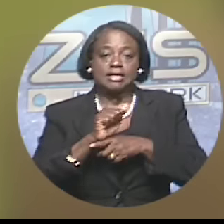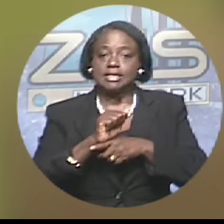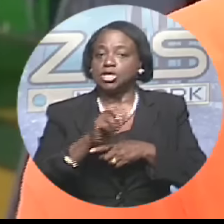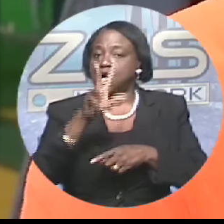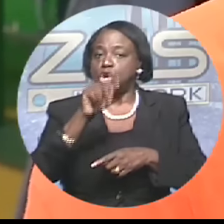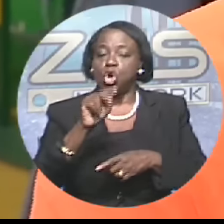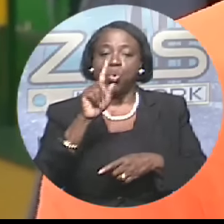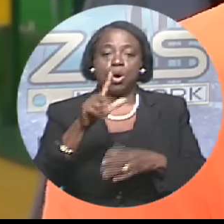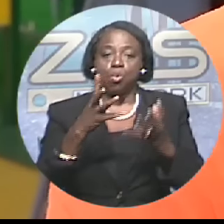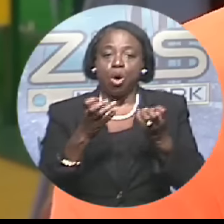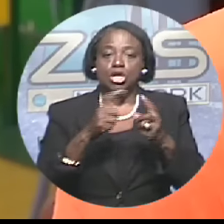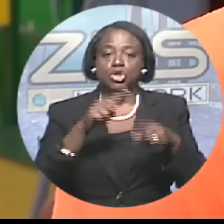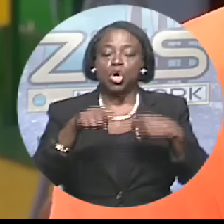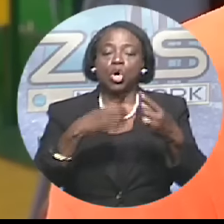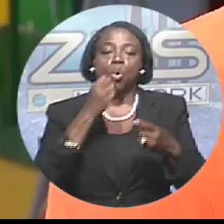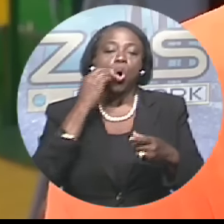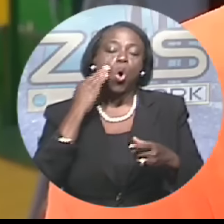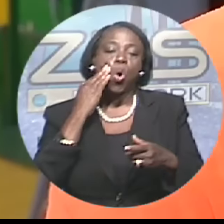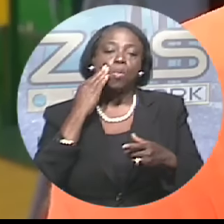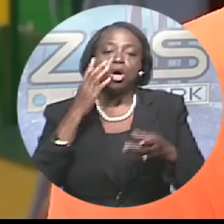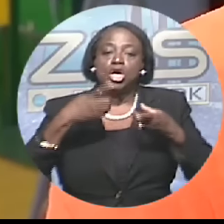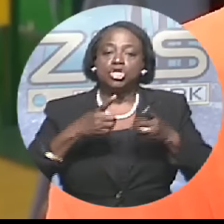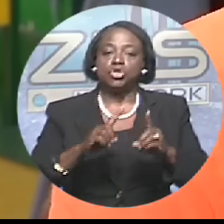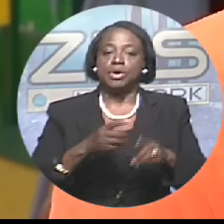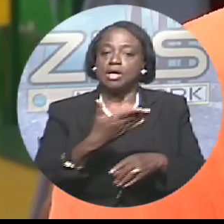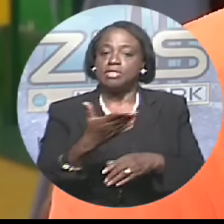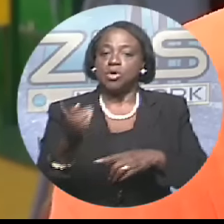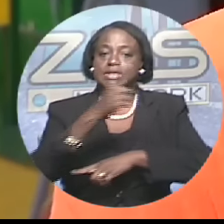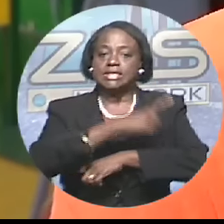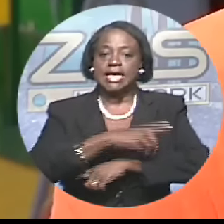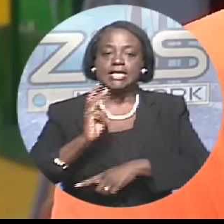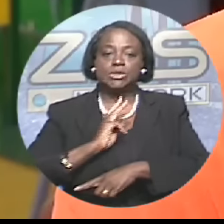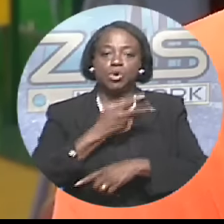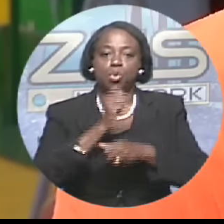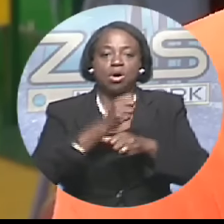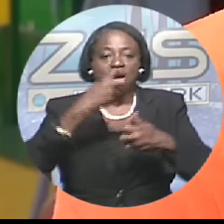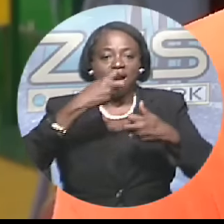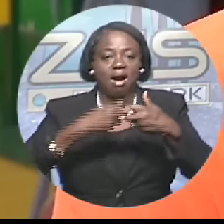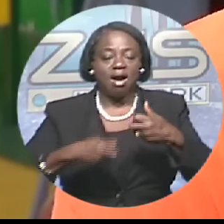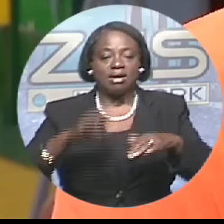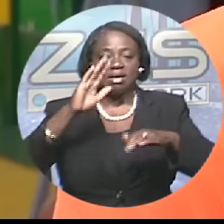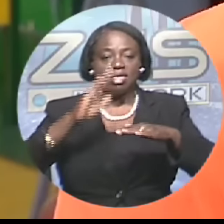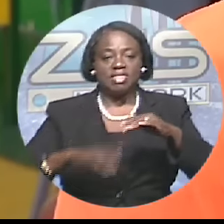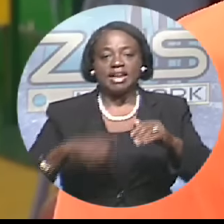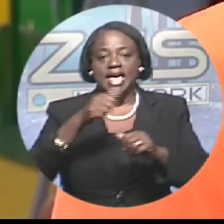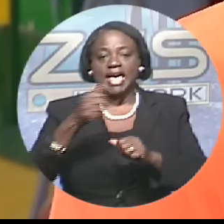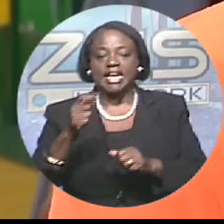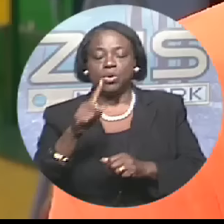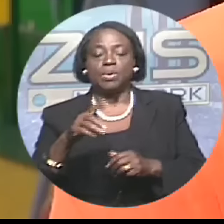home. And I think during those days, we just worked harder than anyone else.